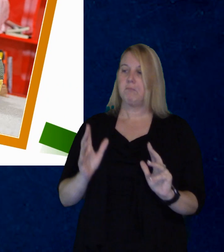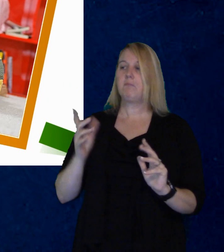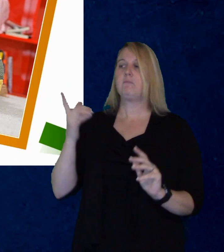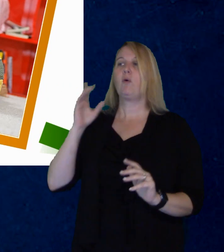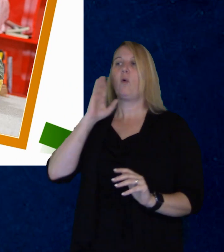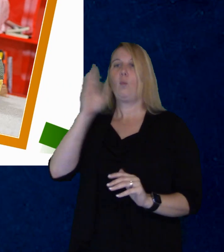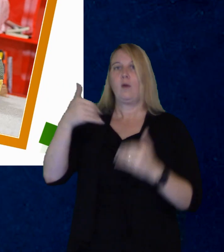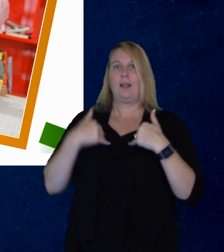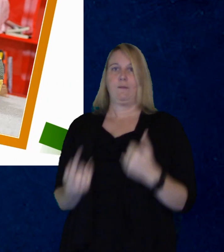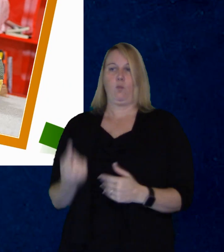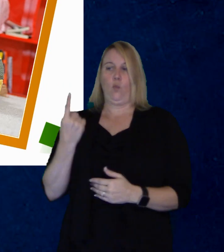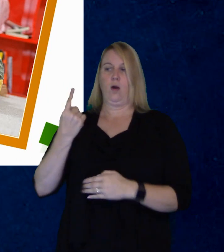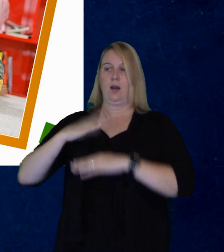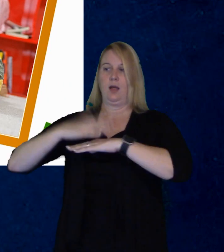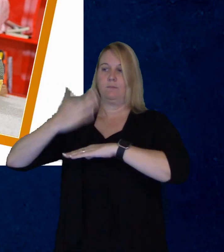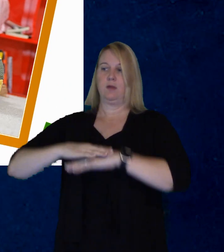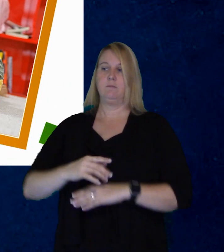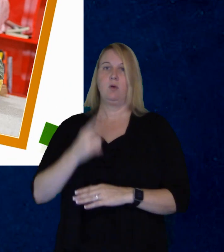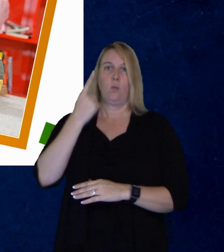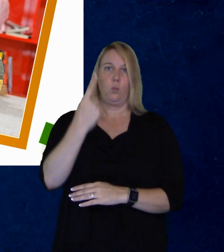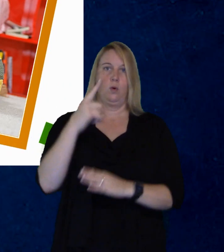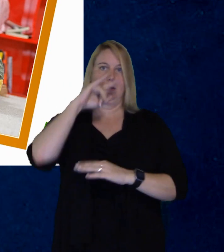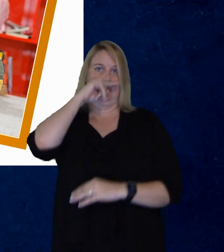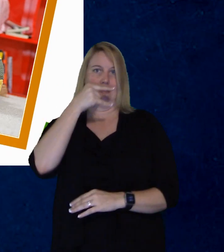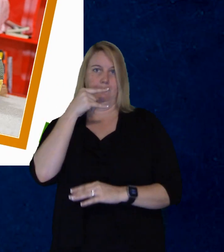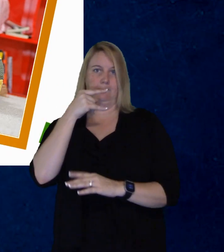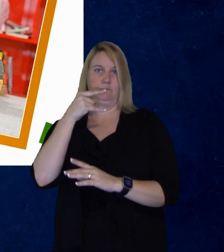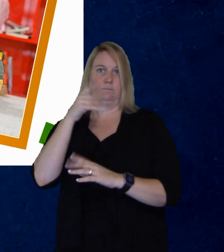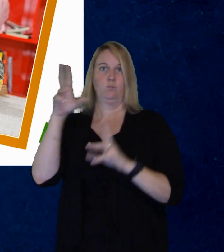the same Chromebook here at the school.